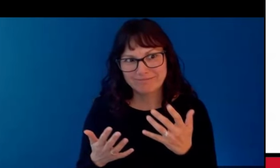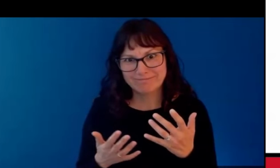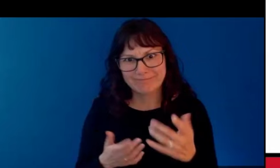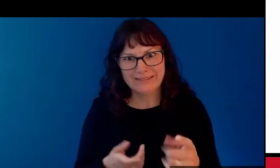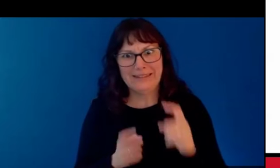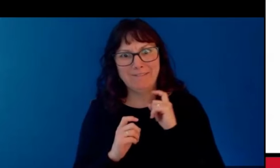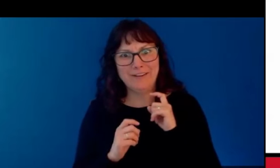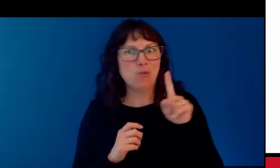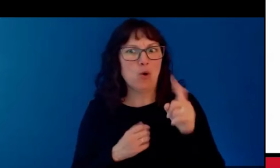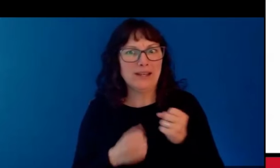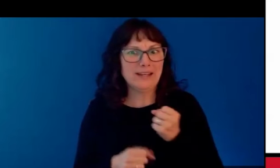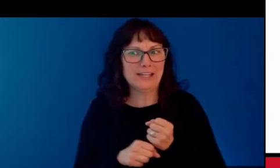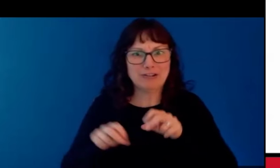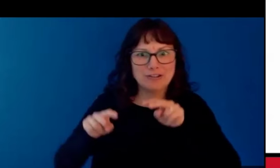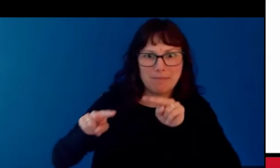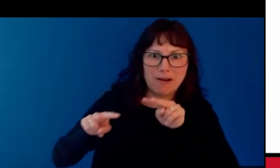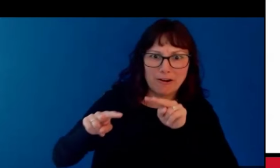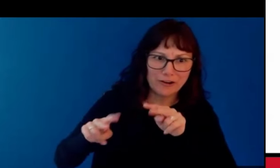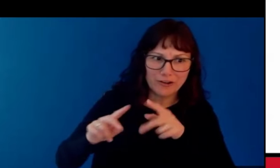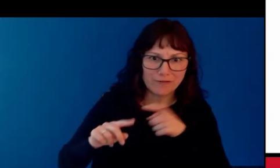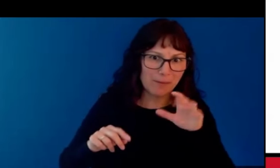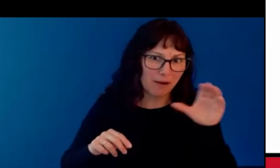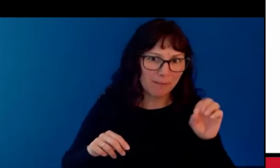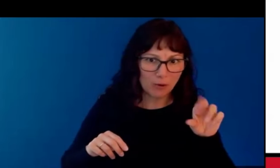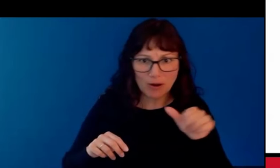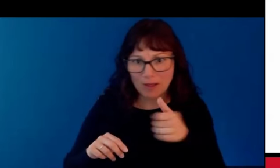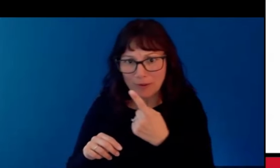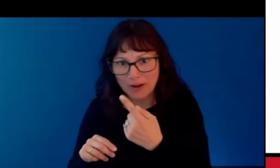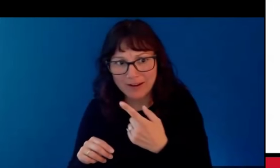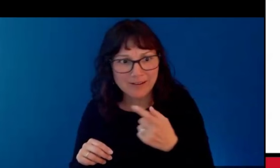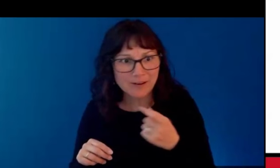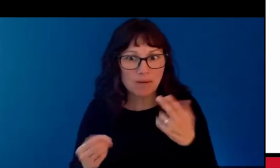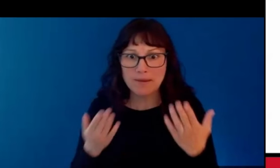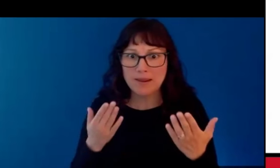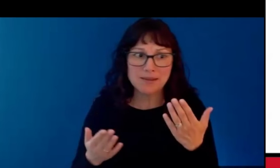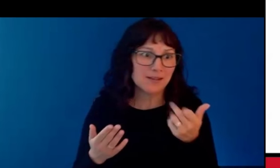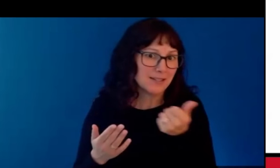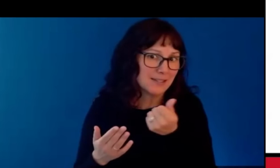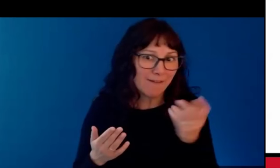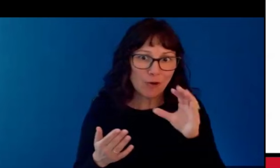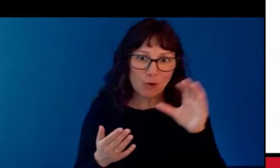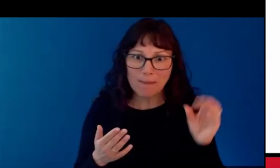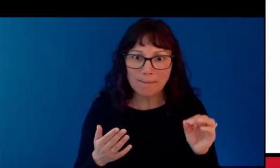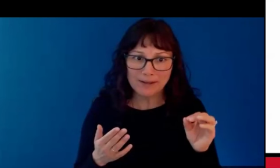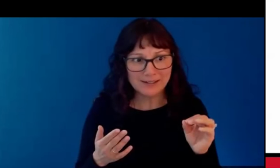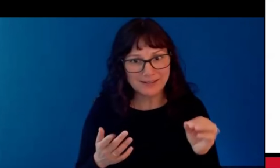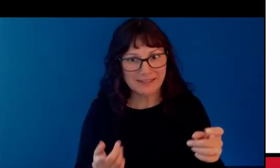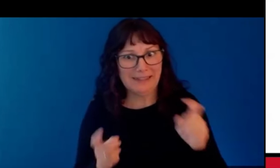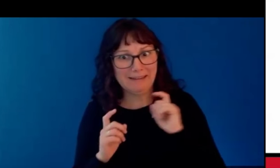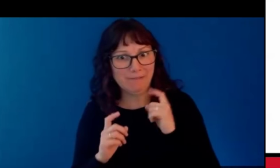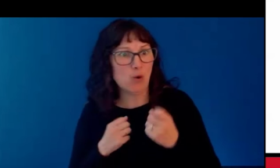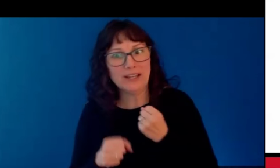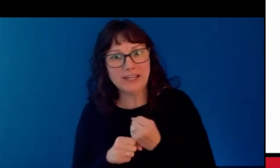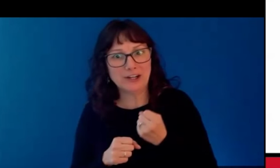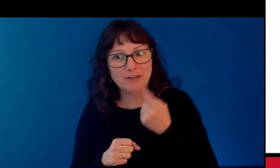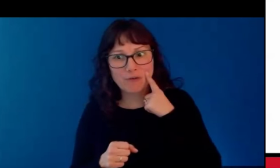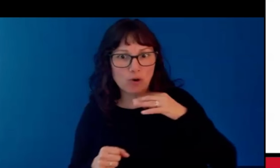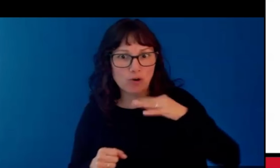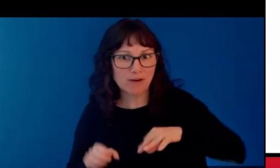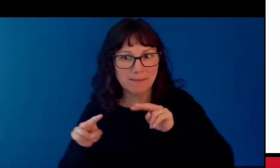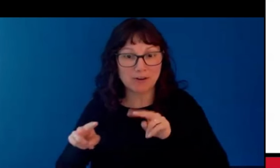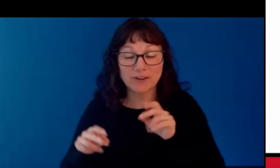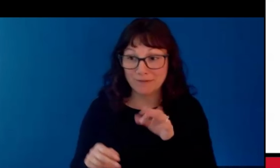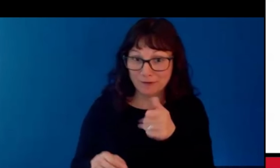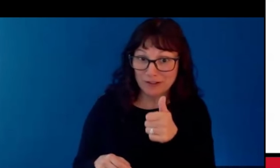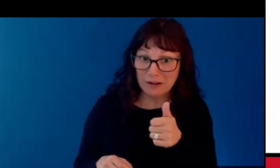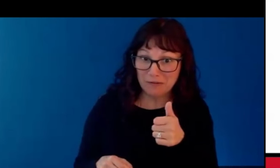monitoring from one company or another, maybe a dozen different companies. So if you ever had to do that as a business